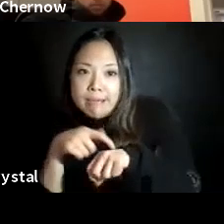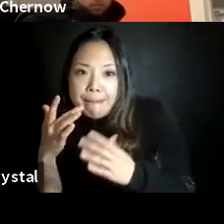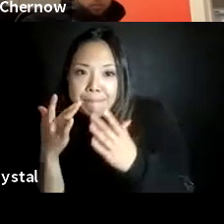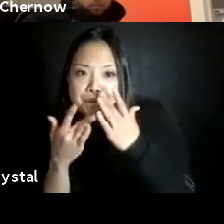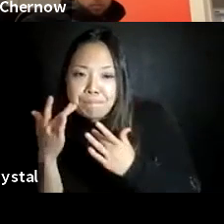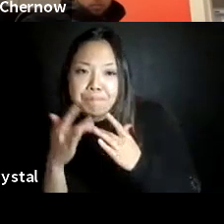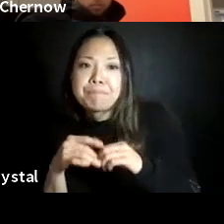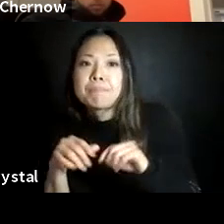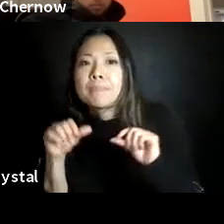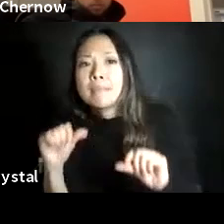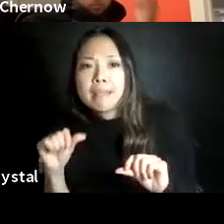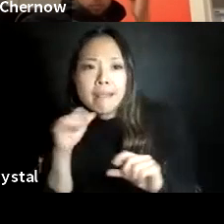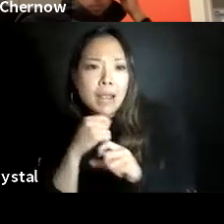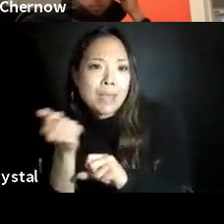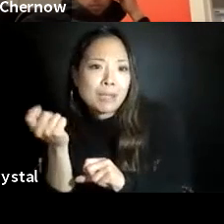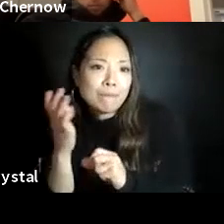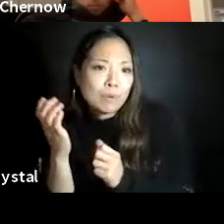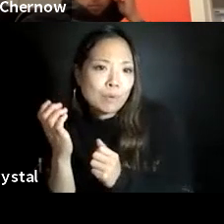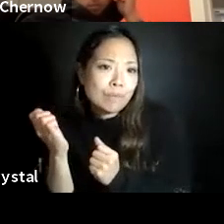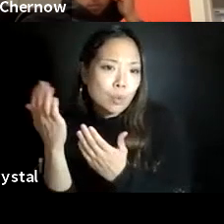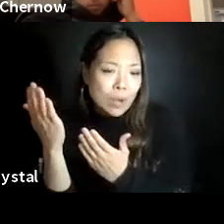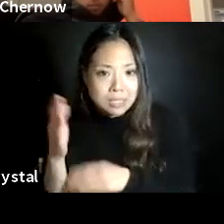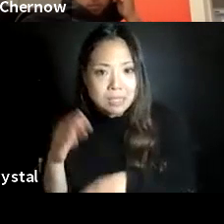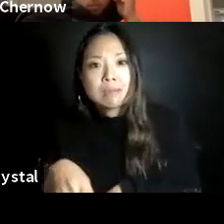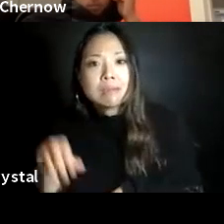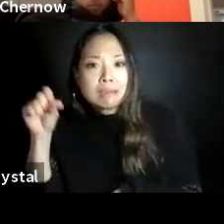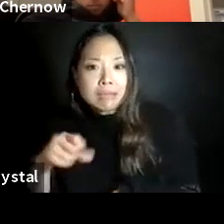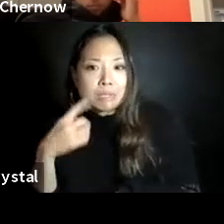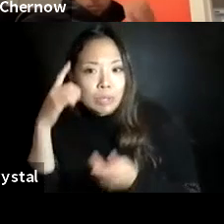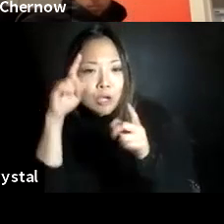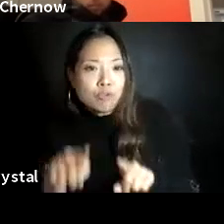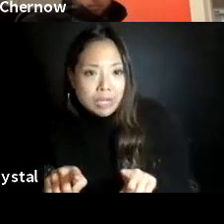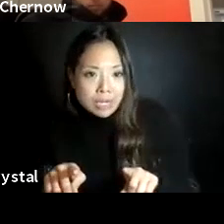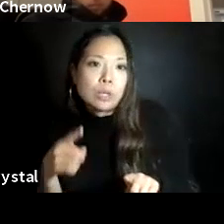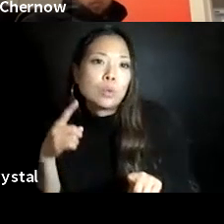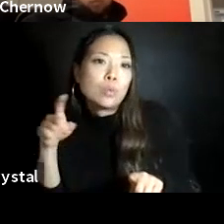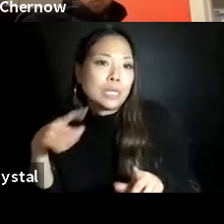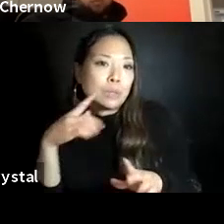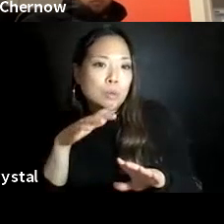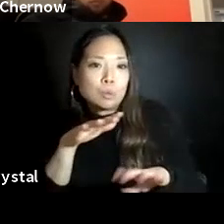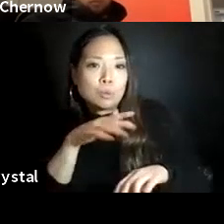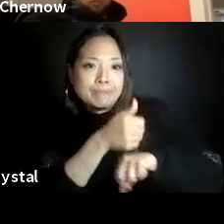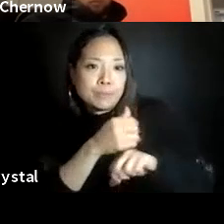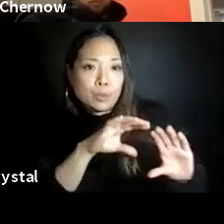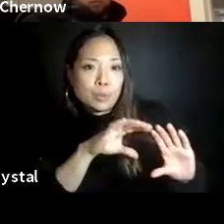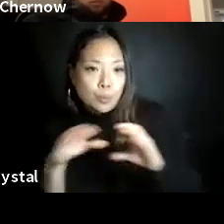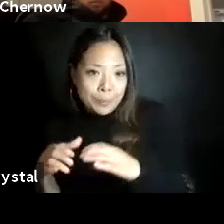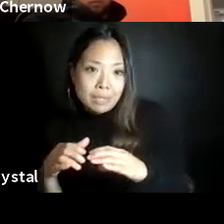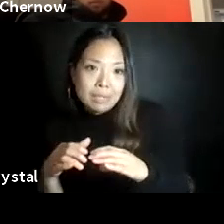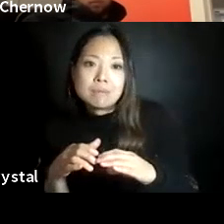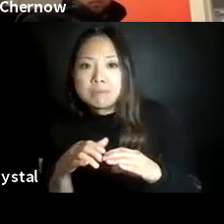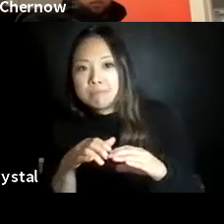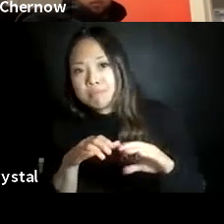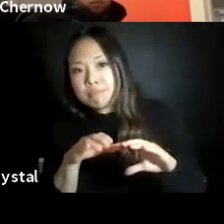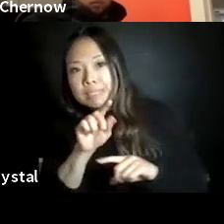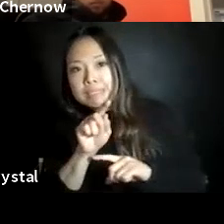settled on which, we've settled that there should be groupings, either by sending schools, census tracts, or the tiers, but we